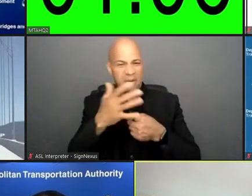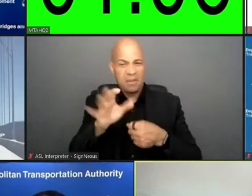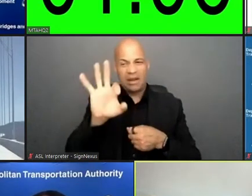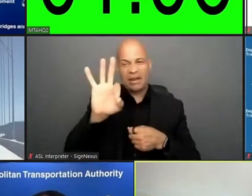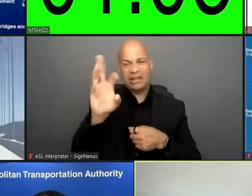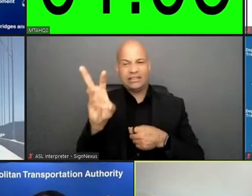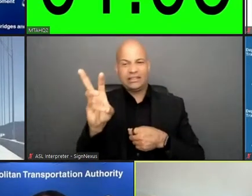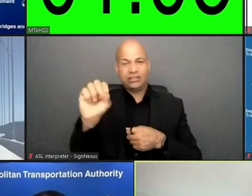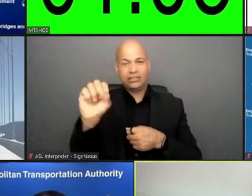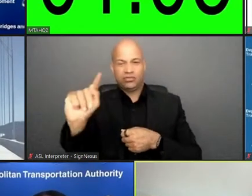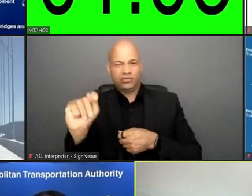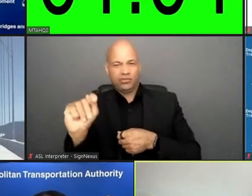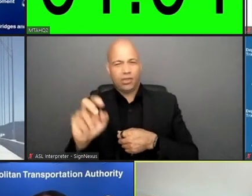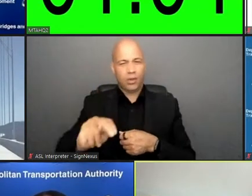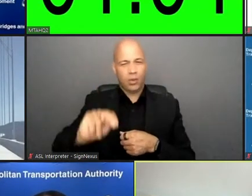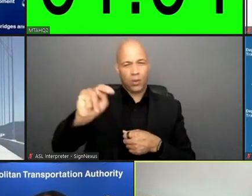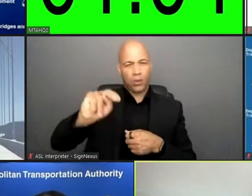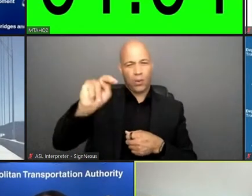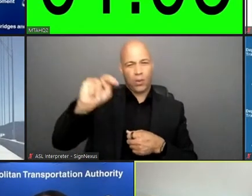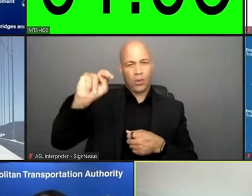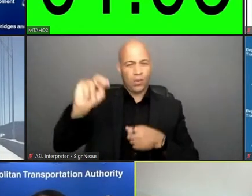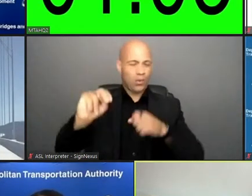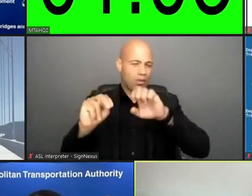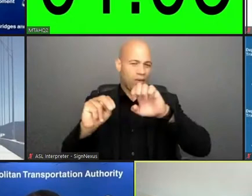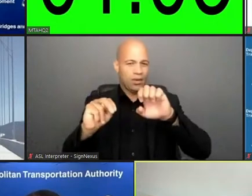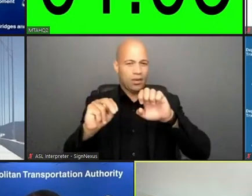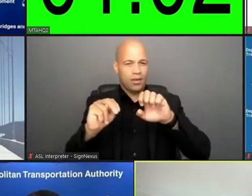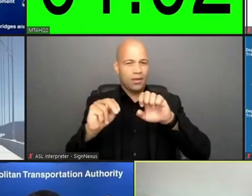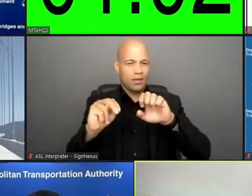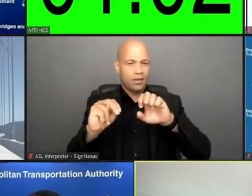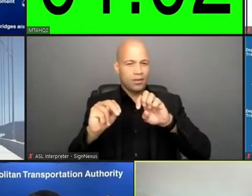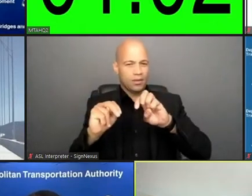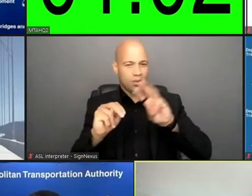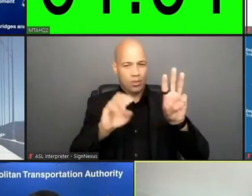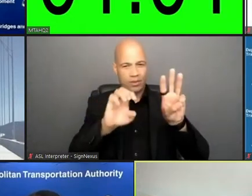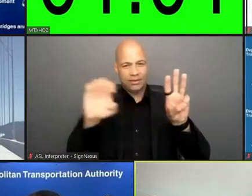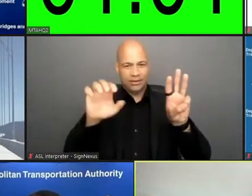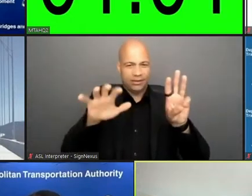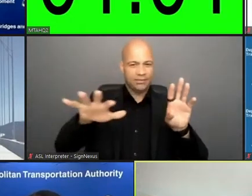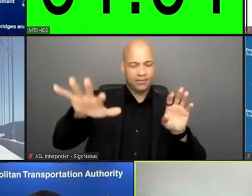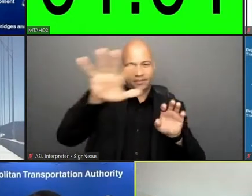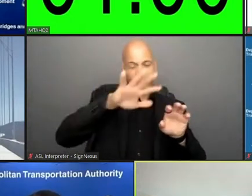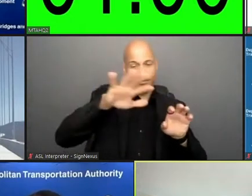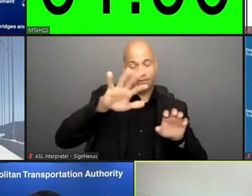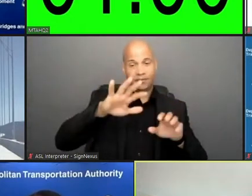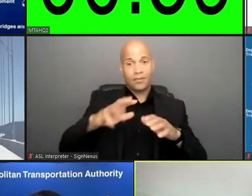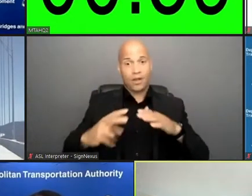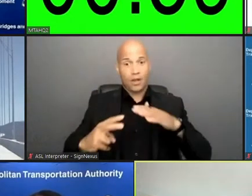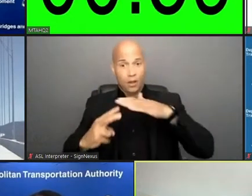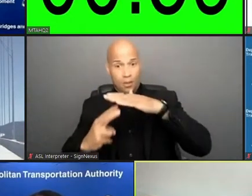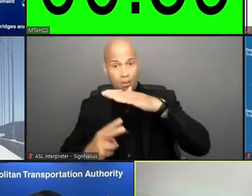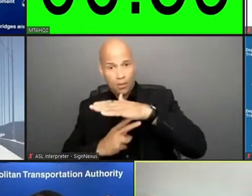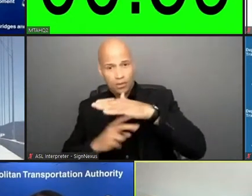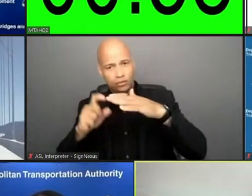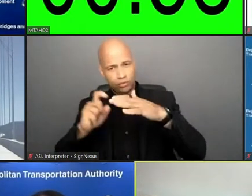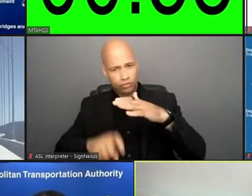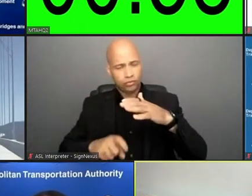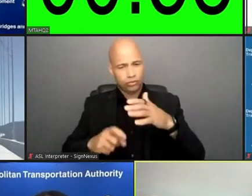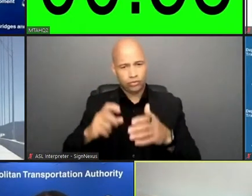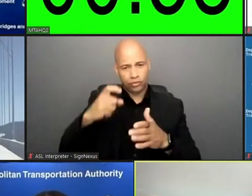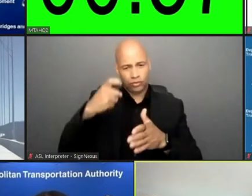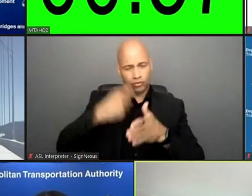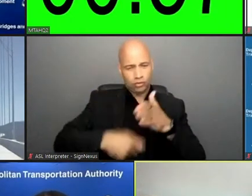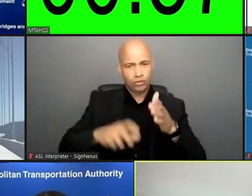in the north uh from east to the West Side all all bridges currently free should be told and drivers from those